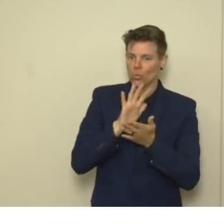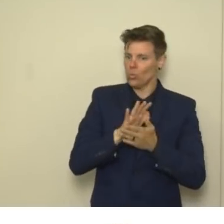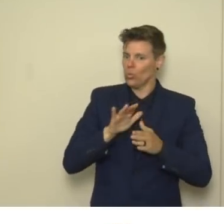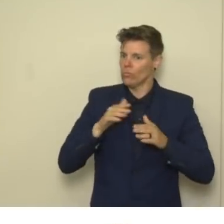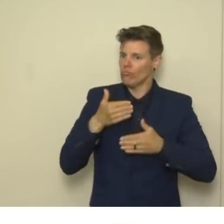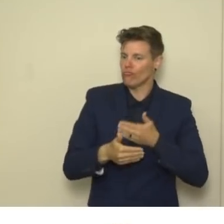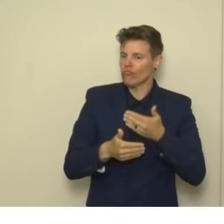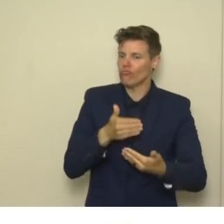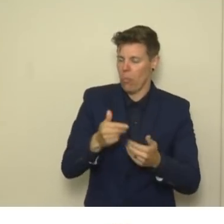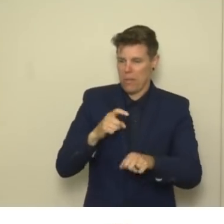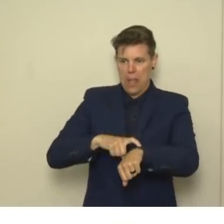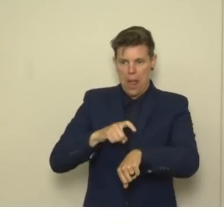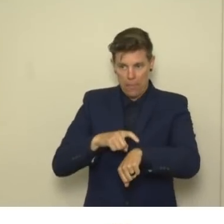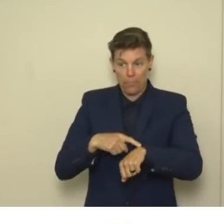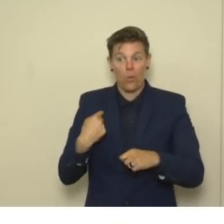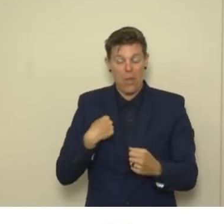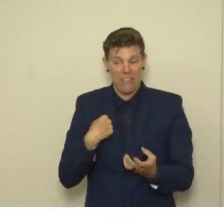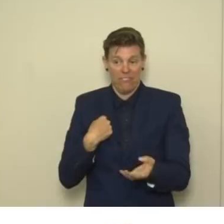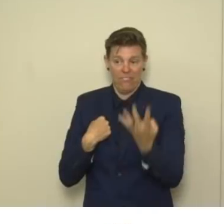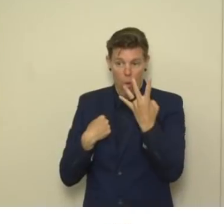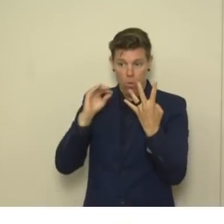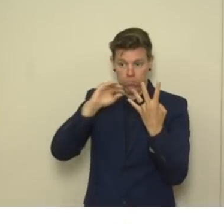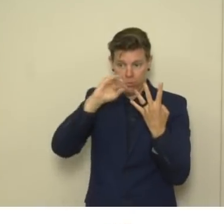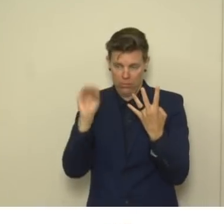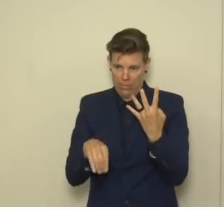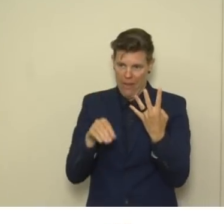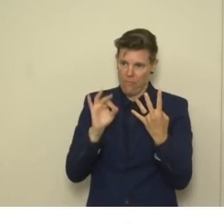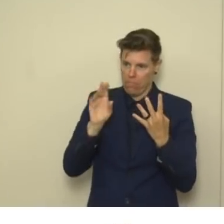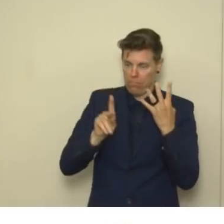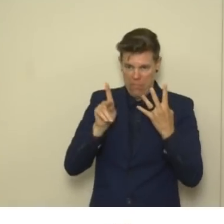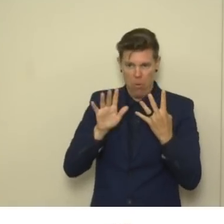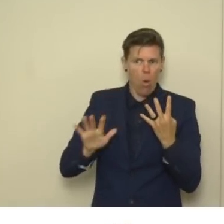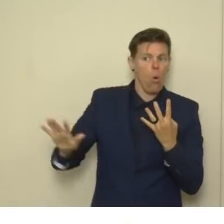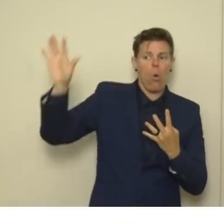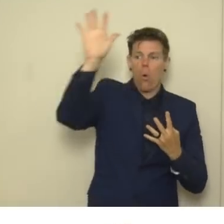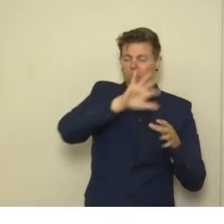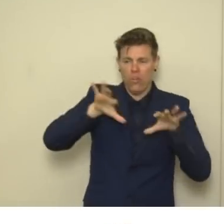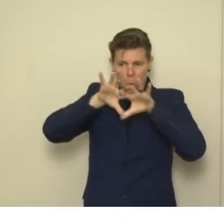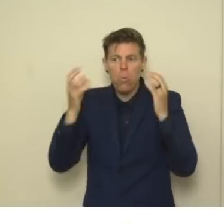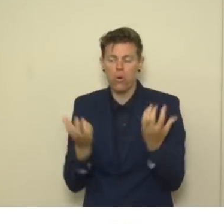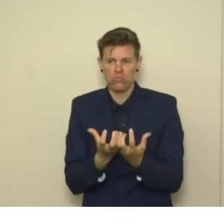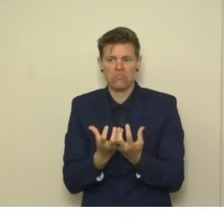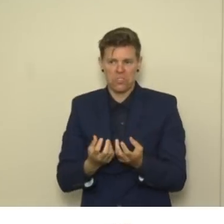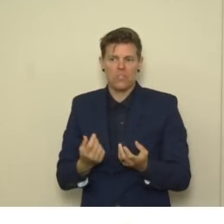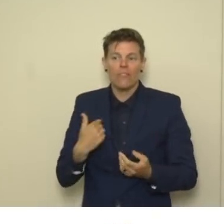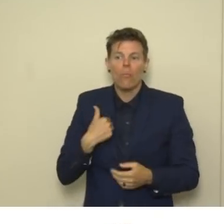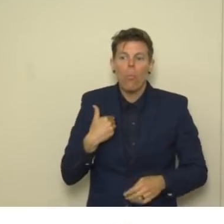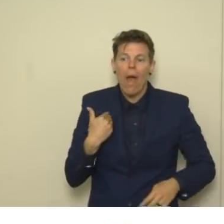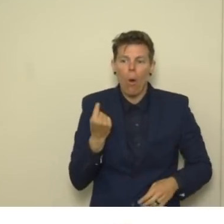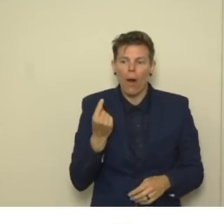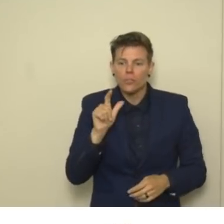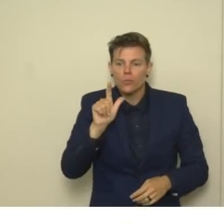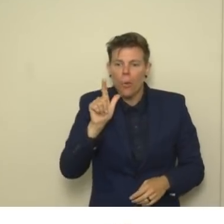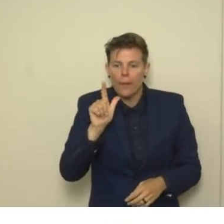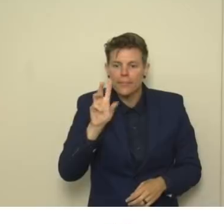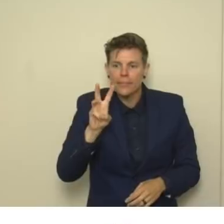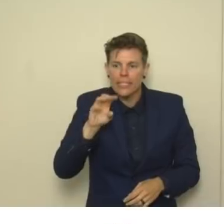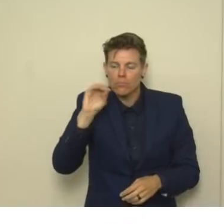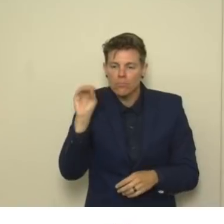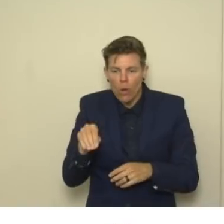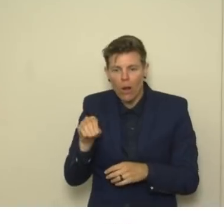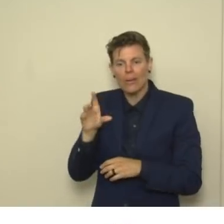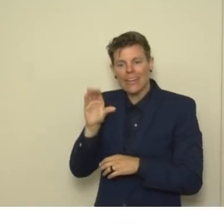the world's population. We have well more now than 26% of the cases, and as you can see, the mortality rates are